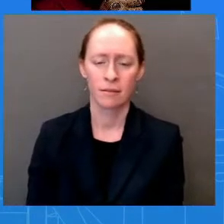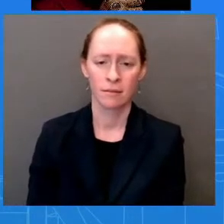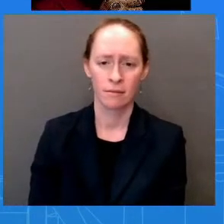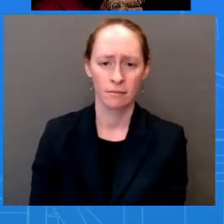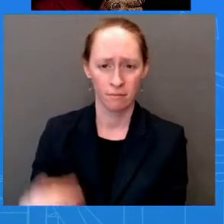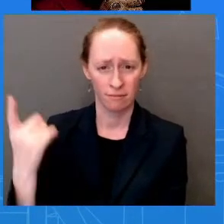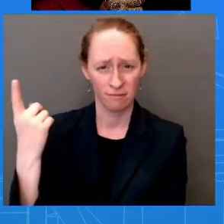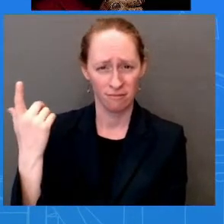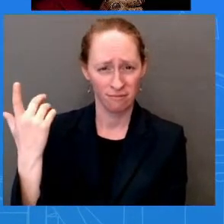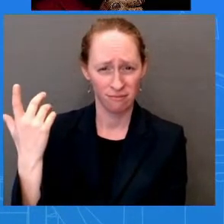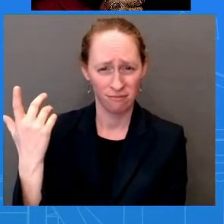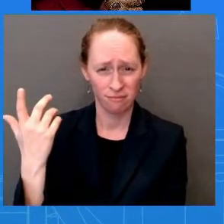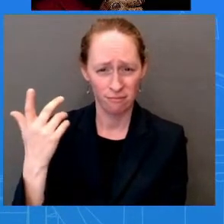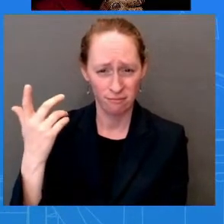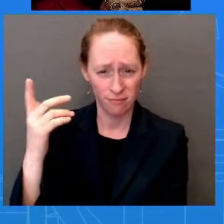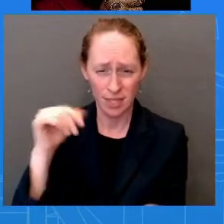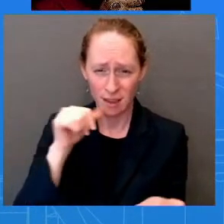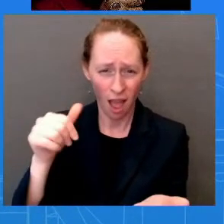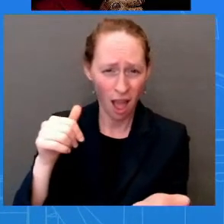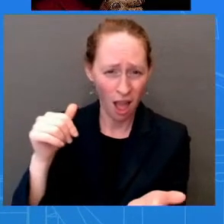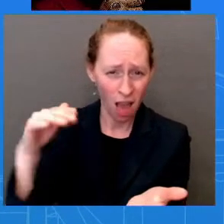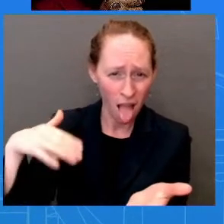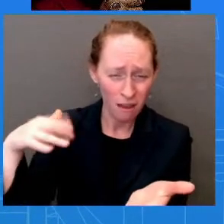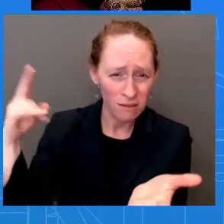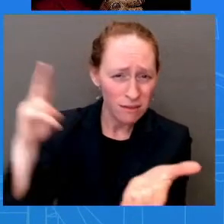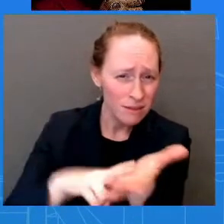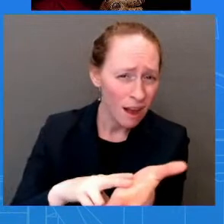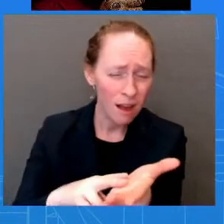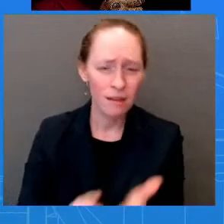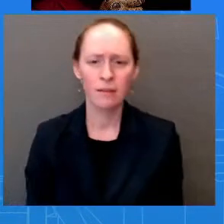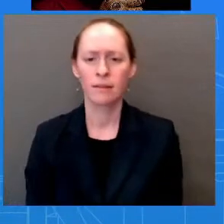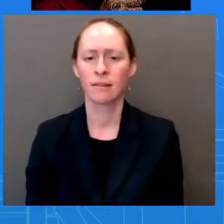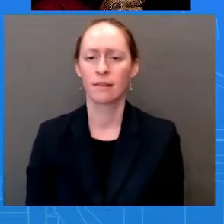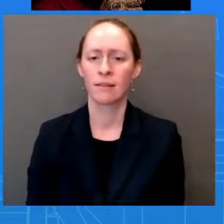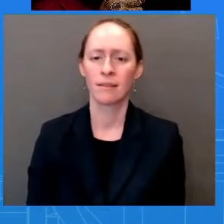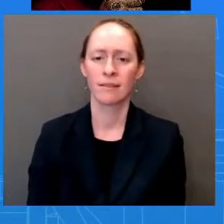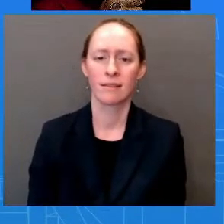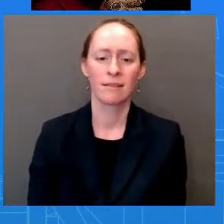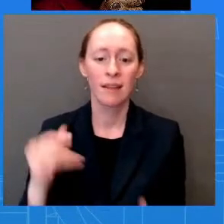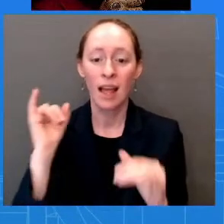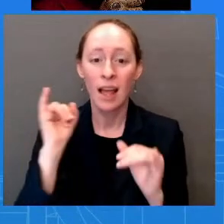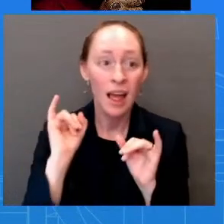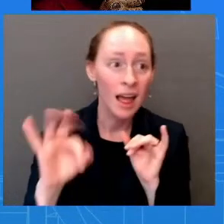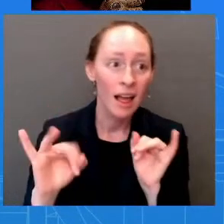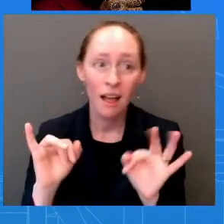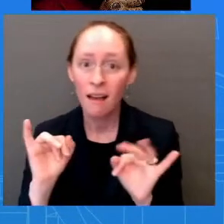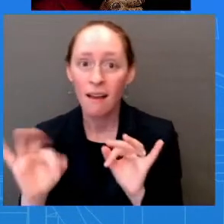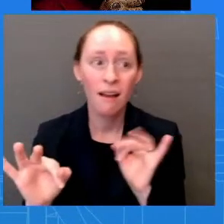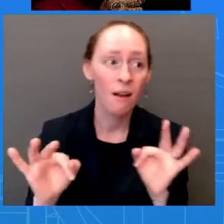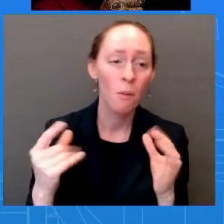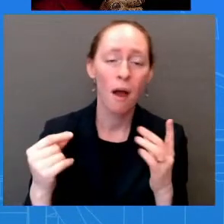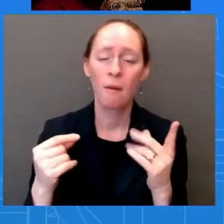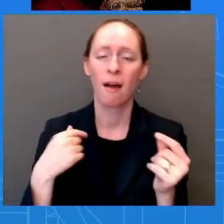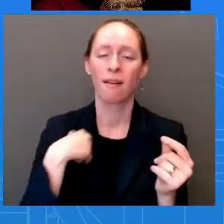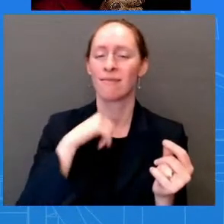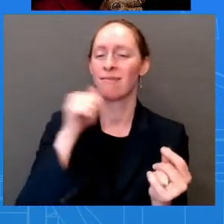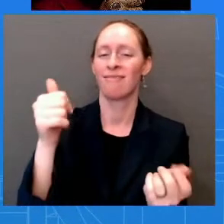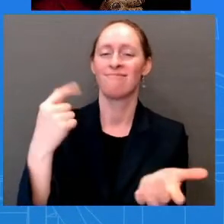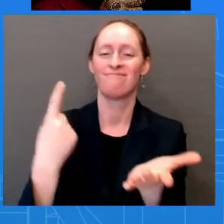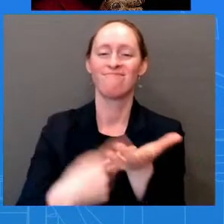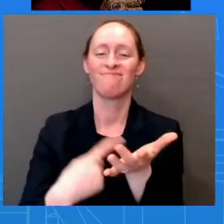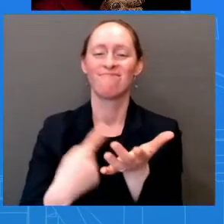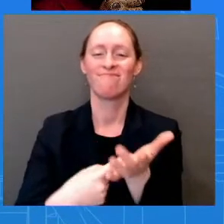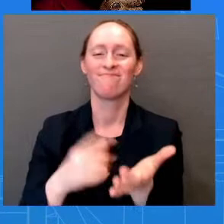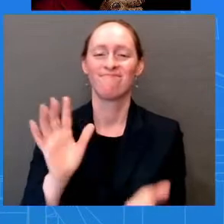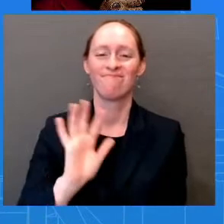Look, I'm not going to get into hypotheticals from here. What I'm saying is we've been very clear that both sides need to come together